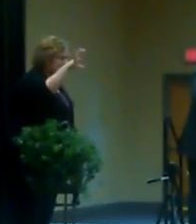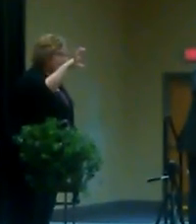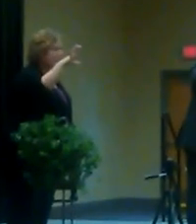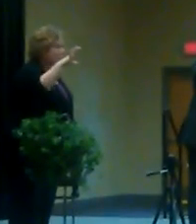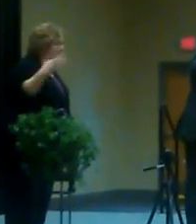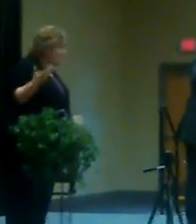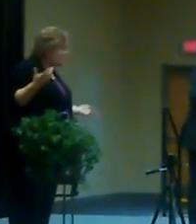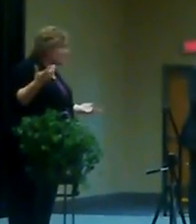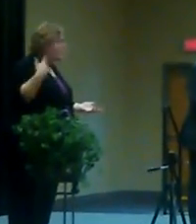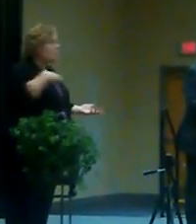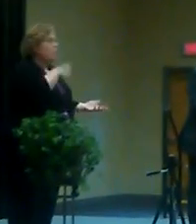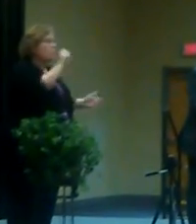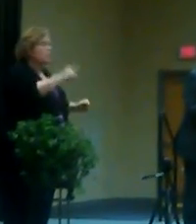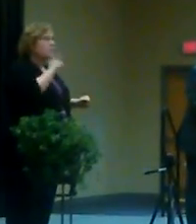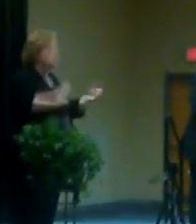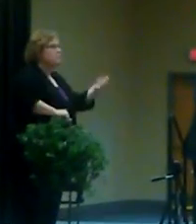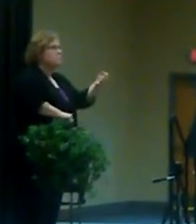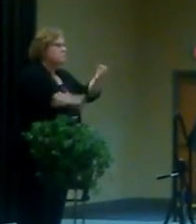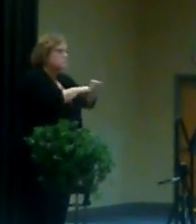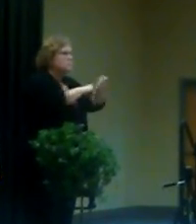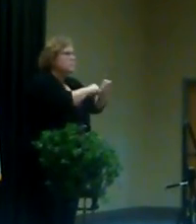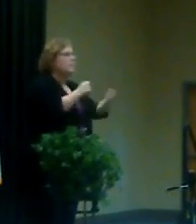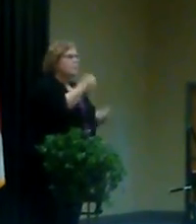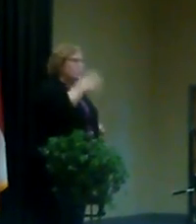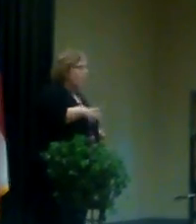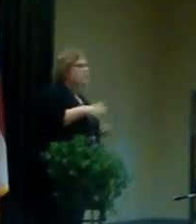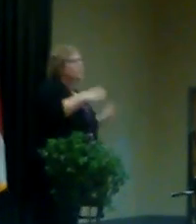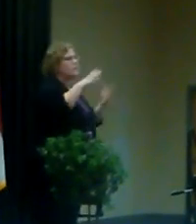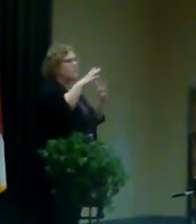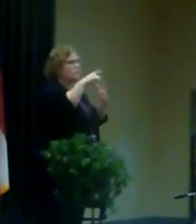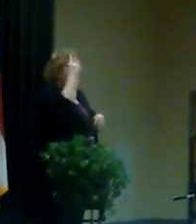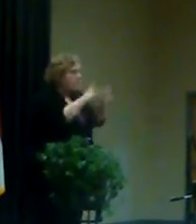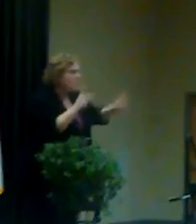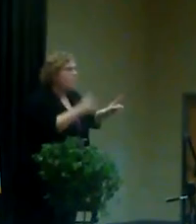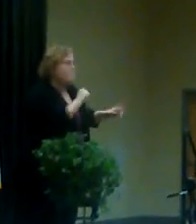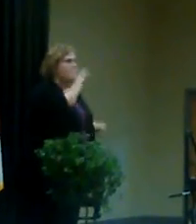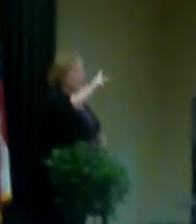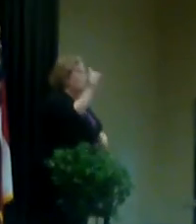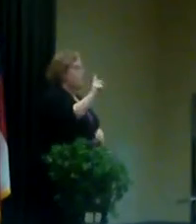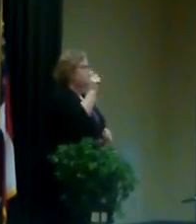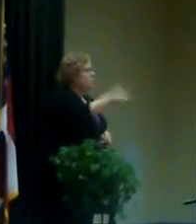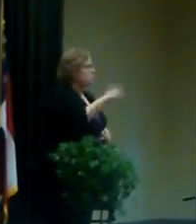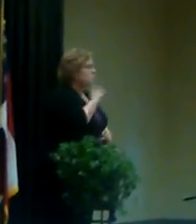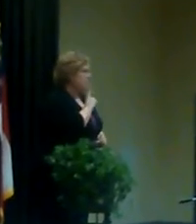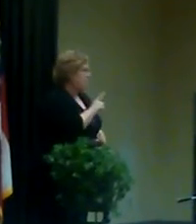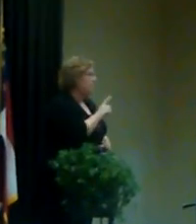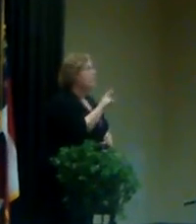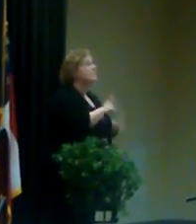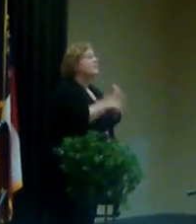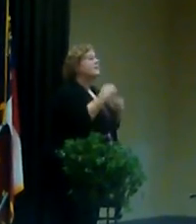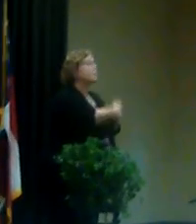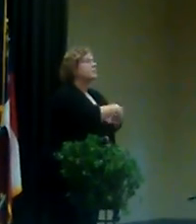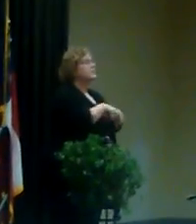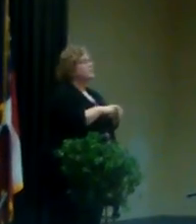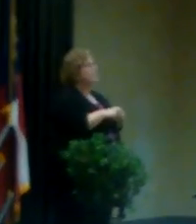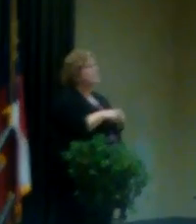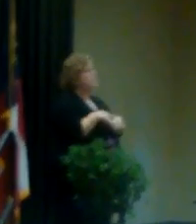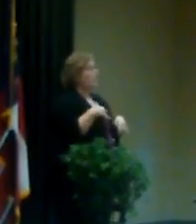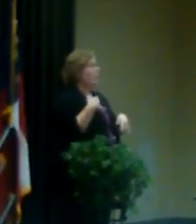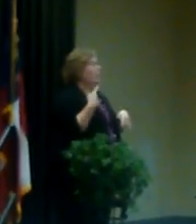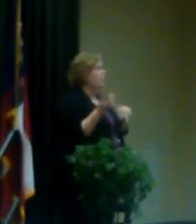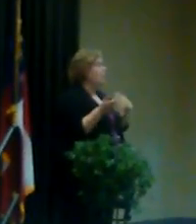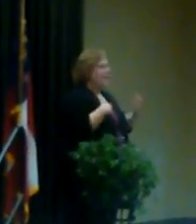We can put a governor back where they're supposed to be. We can do all these things. But if we sit down and we're not excited, look, I didn't drive 3.5